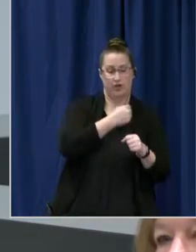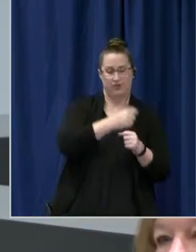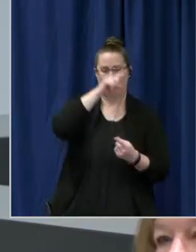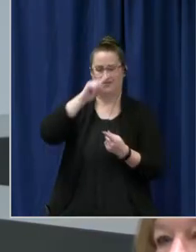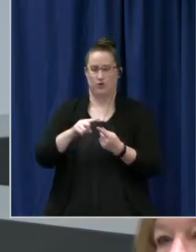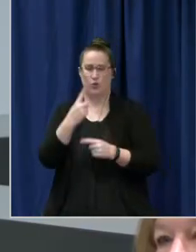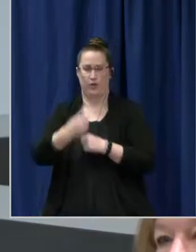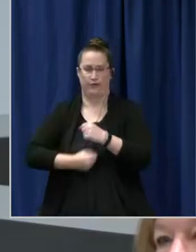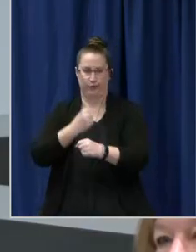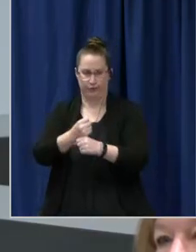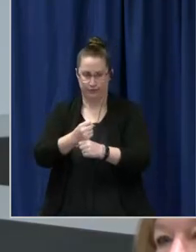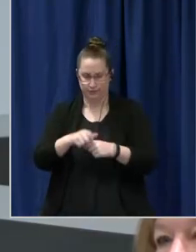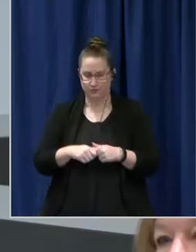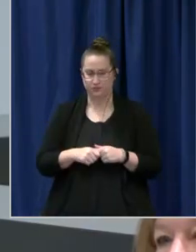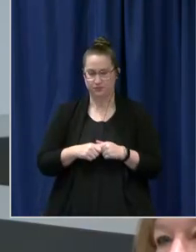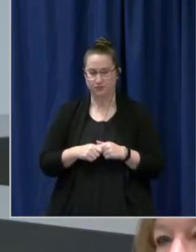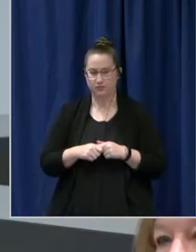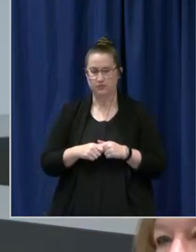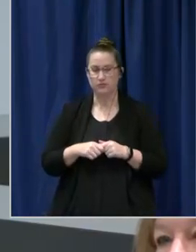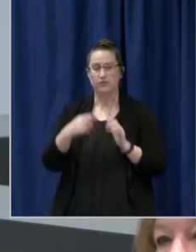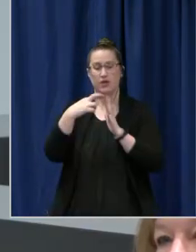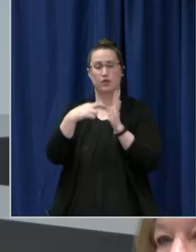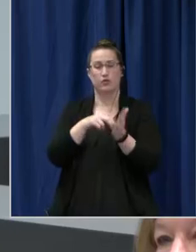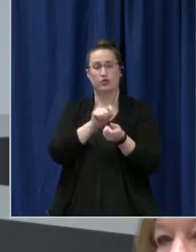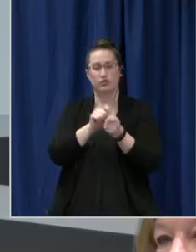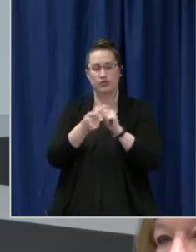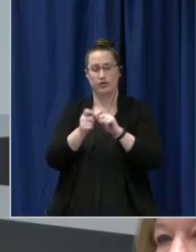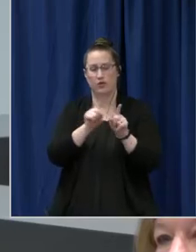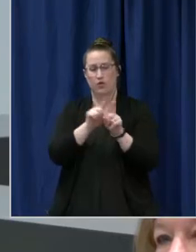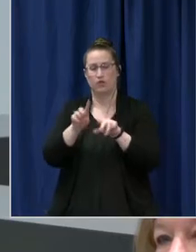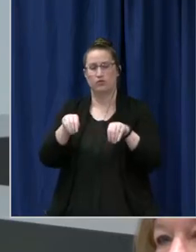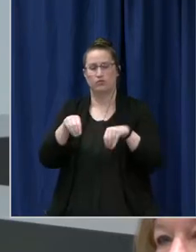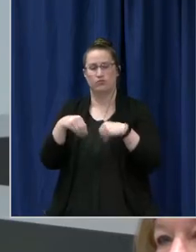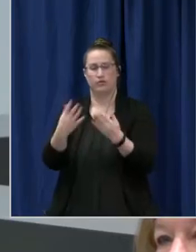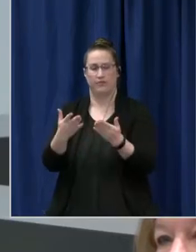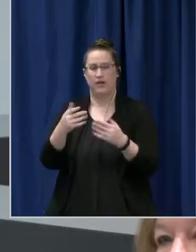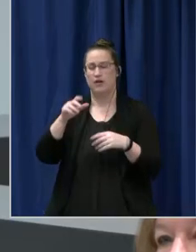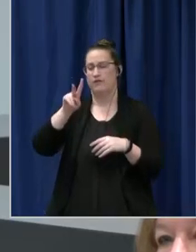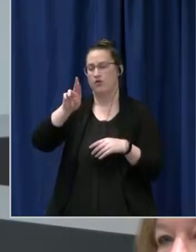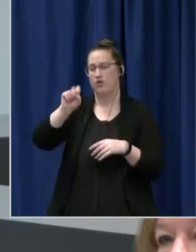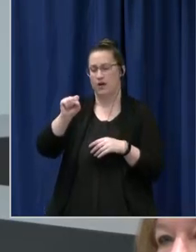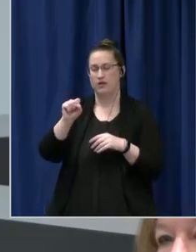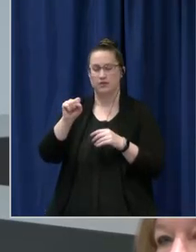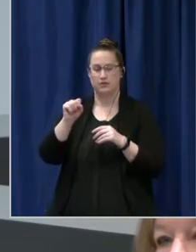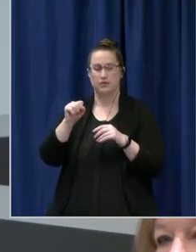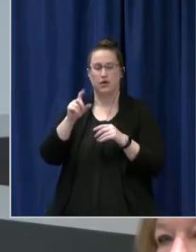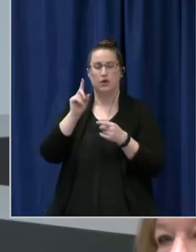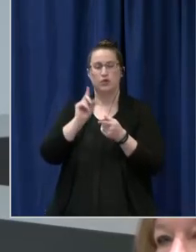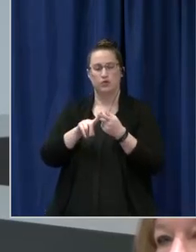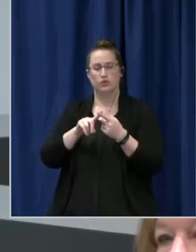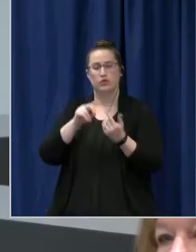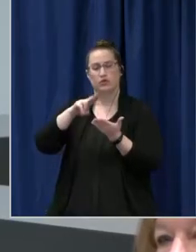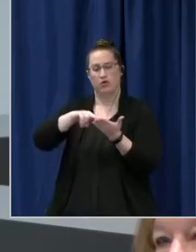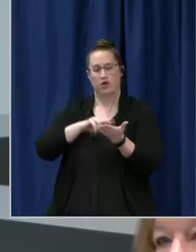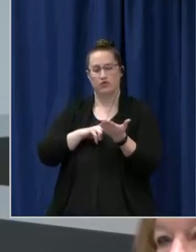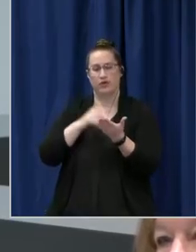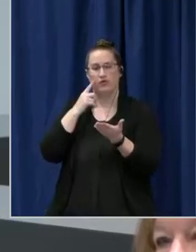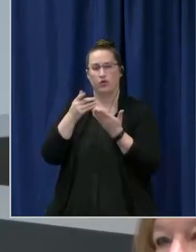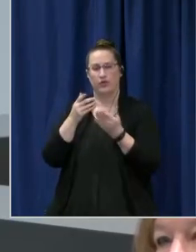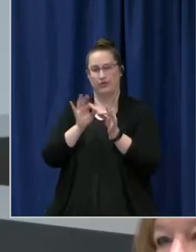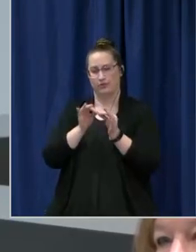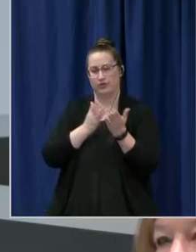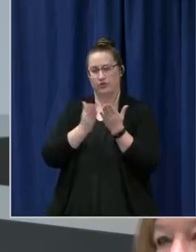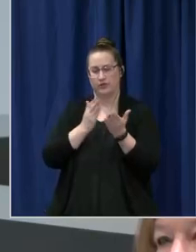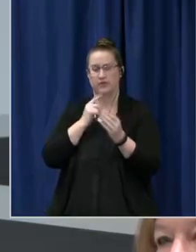1 year. And the rule changes also allow a VRS provider to contract for interpreting services for up to 30% of its